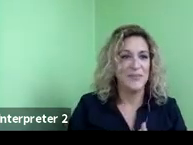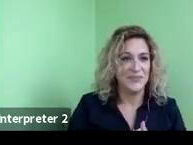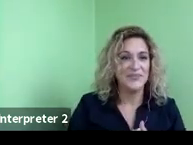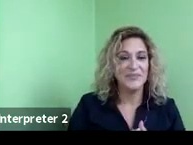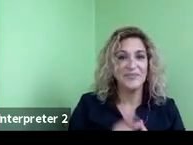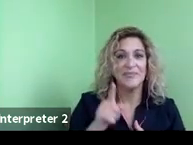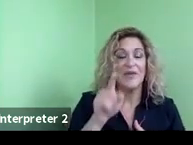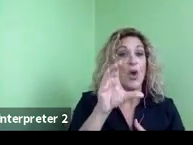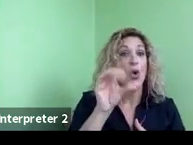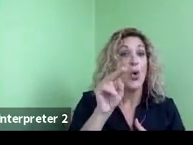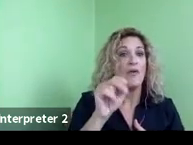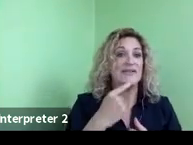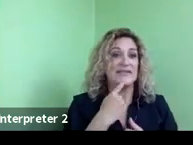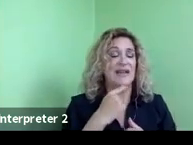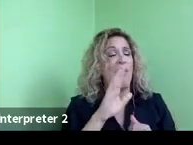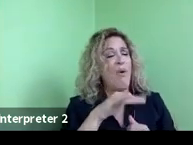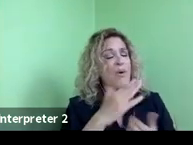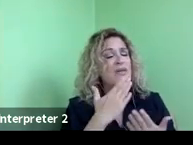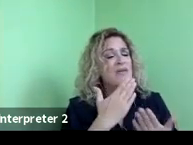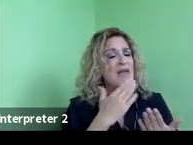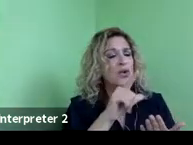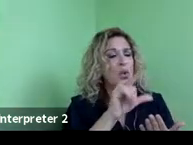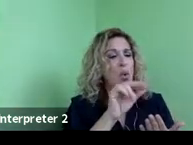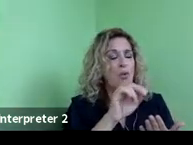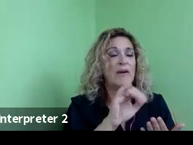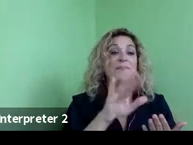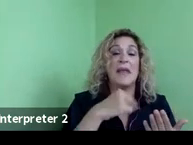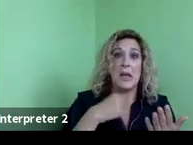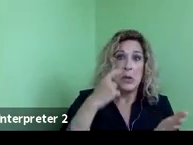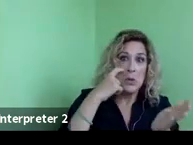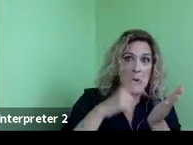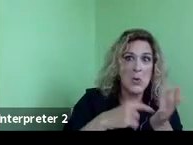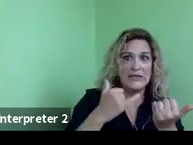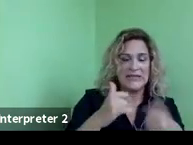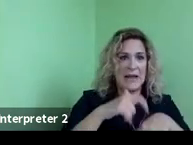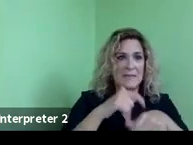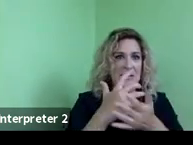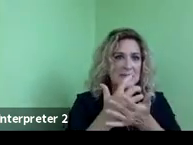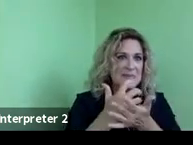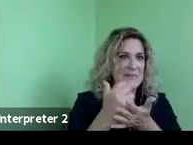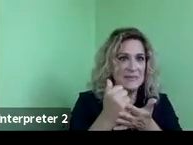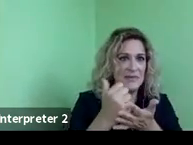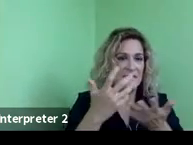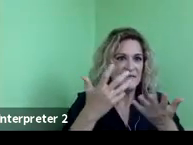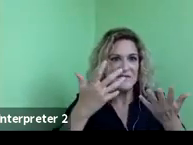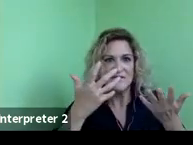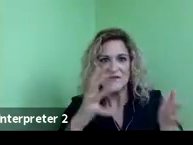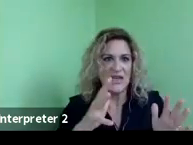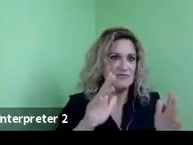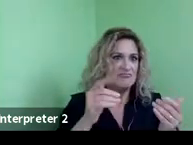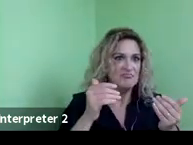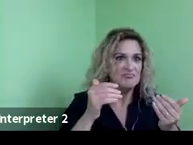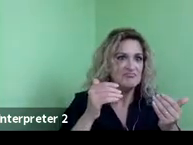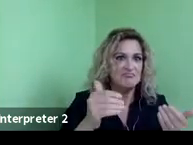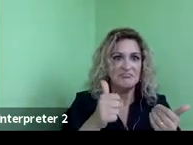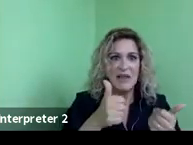Great, thank you, Lorian. And I see that we're at time. Did y'all want to take us out? Didn't know if there are